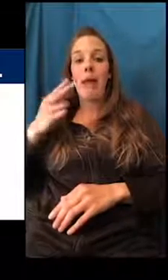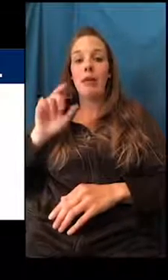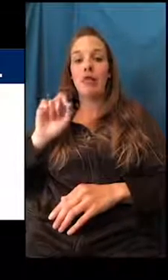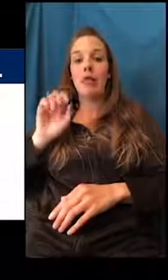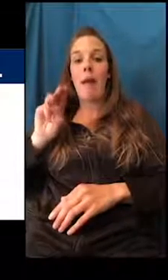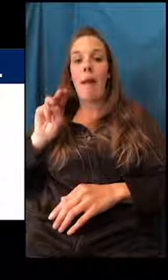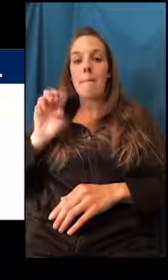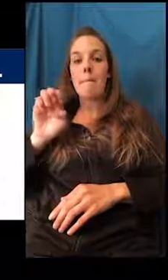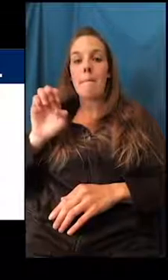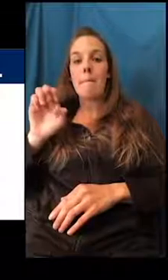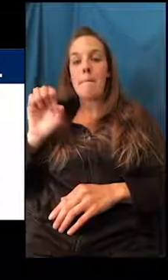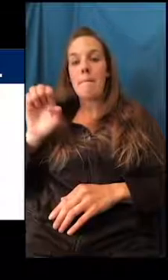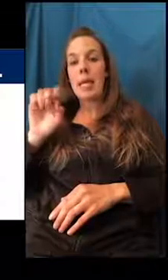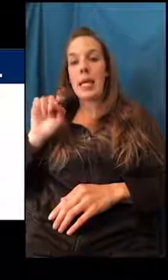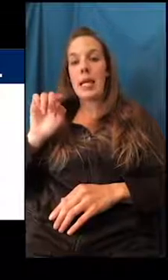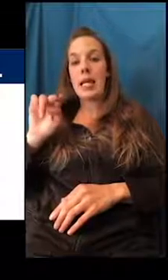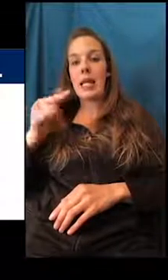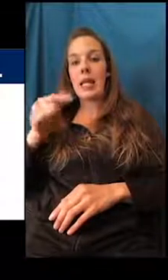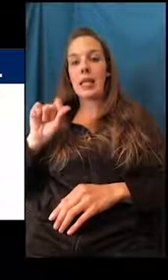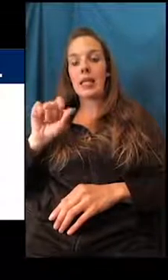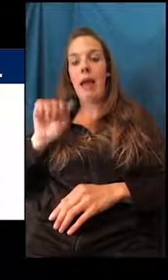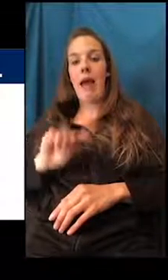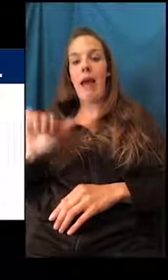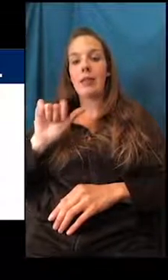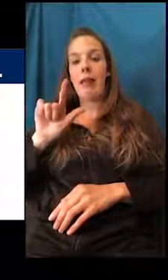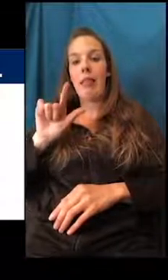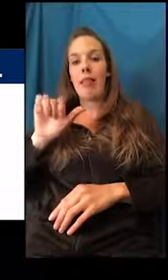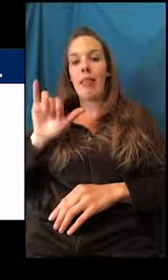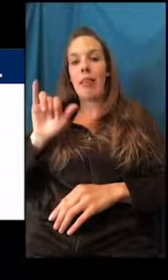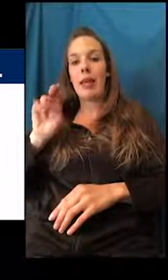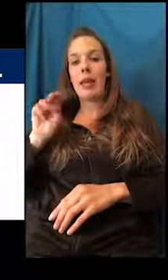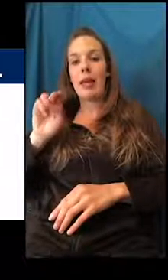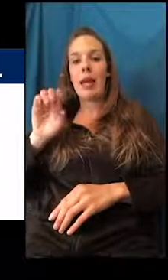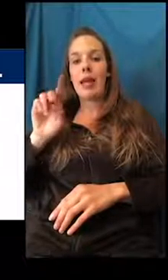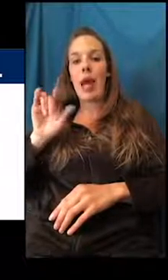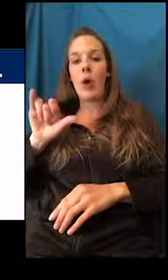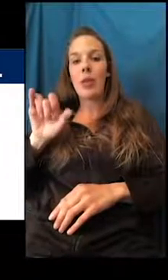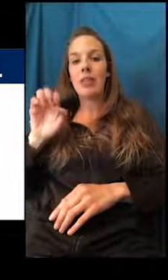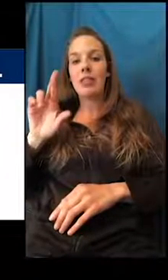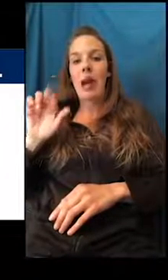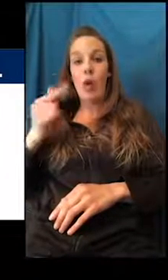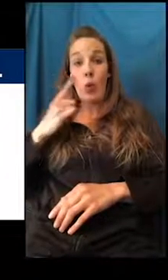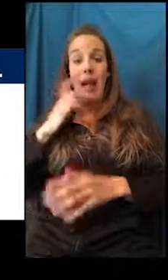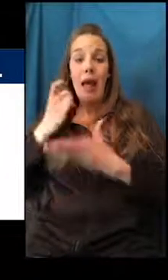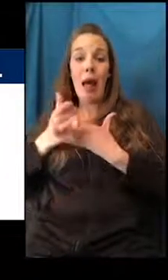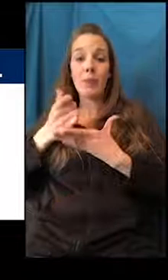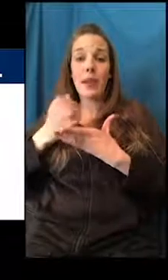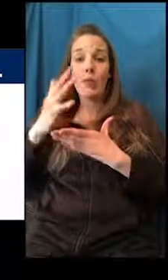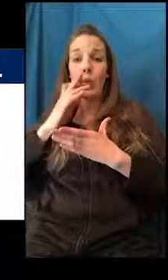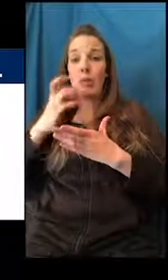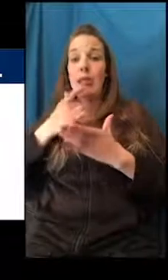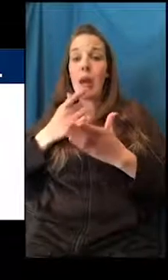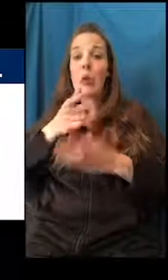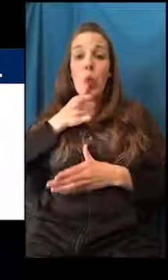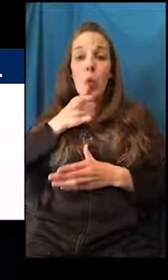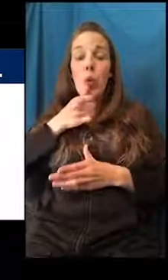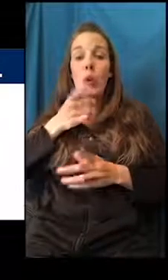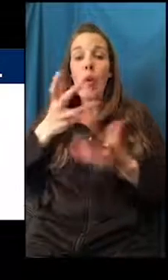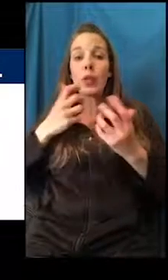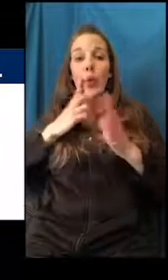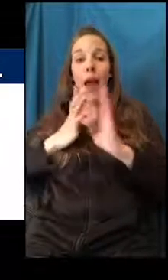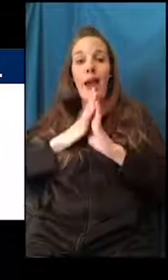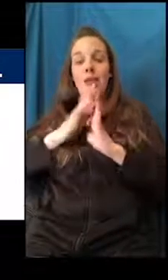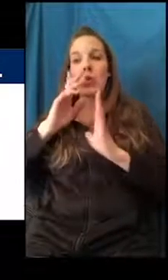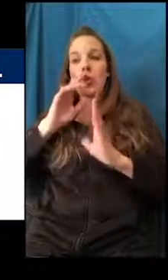lcph.meetings@linncounty.org. It is helpful if you indicate who your question is for, so make sure that we get the most appropriate person to